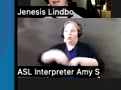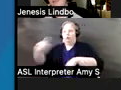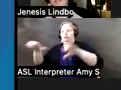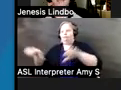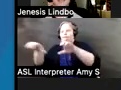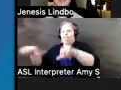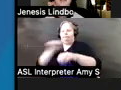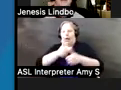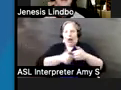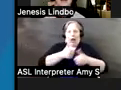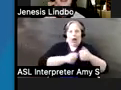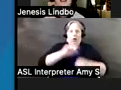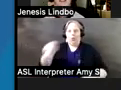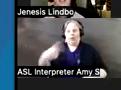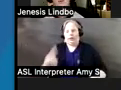besides game.